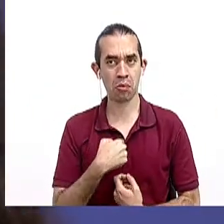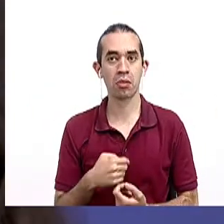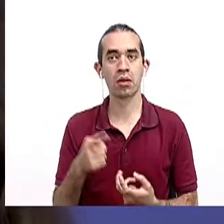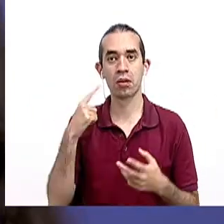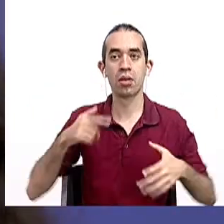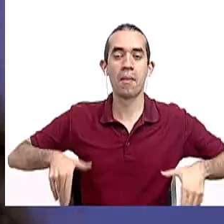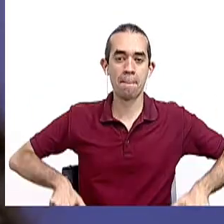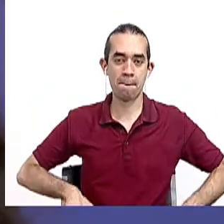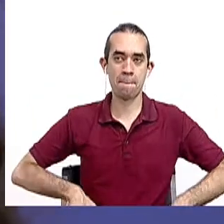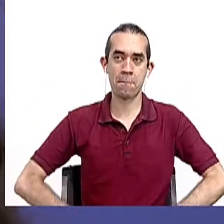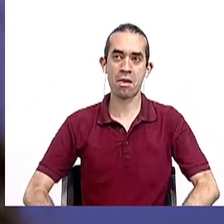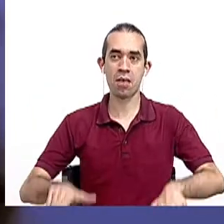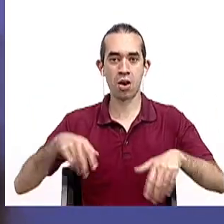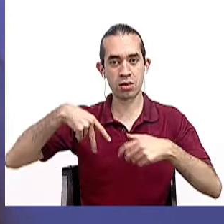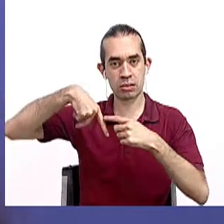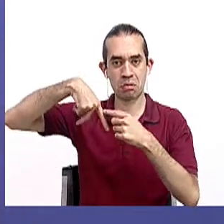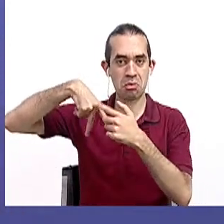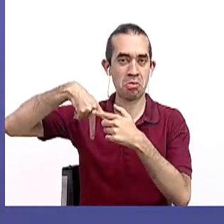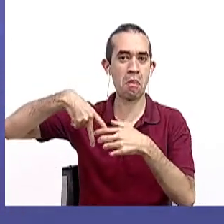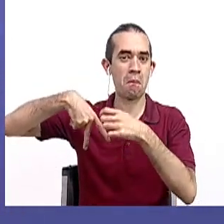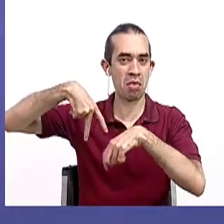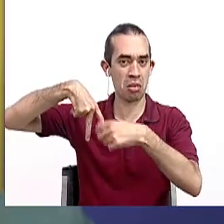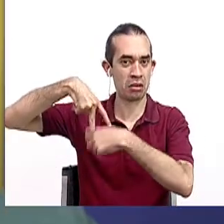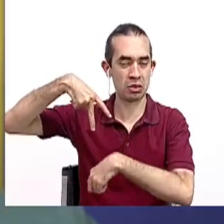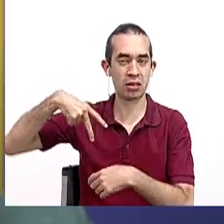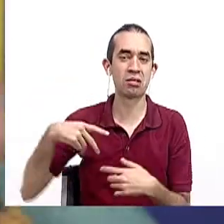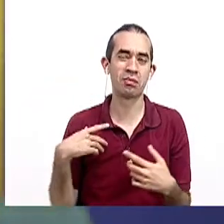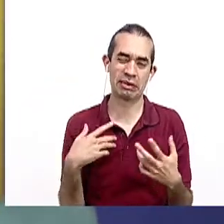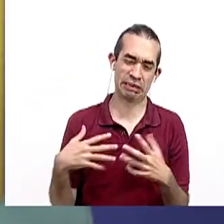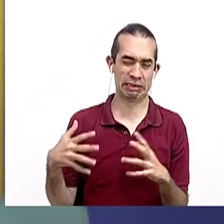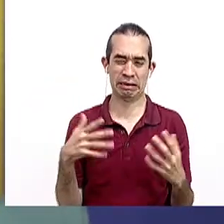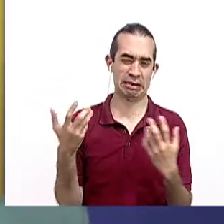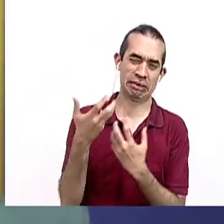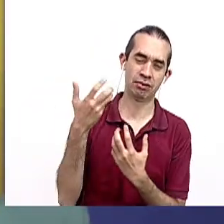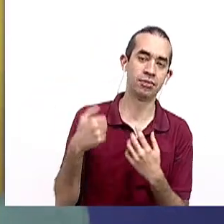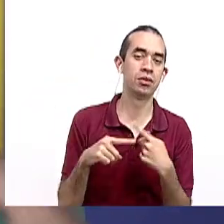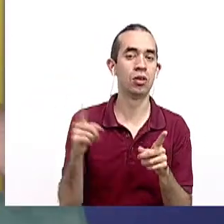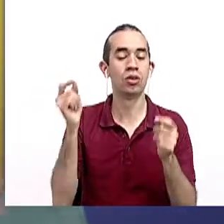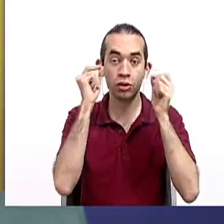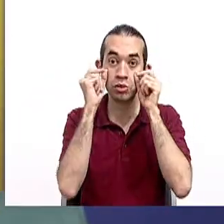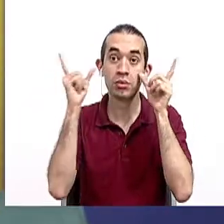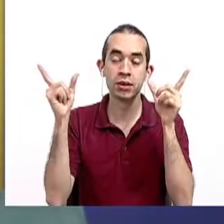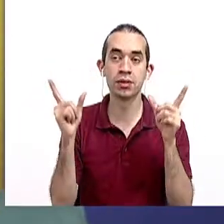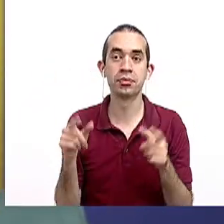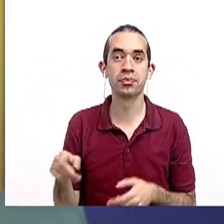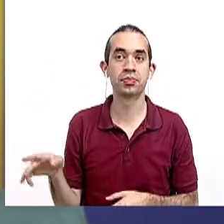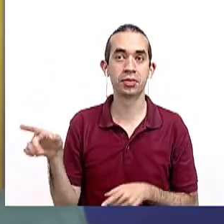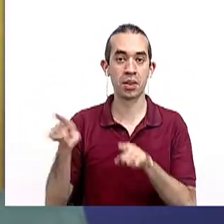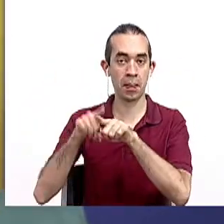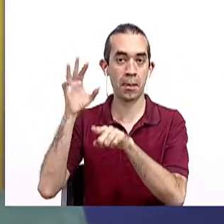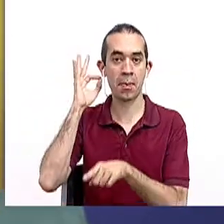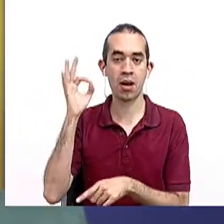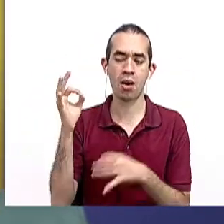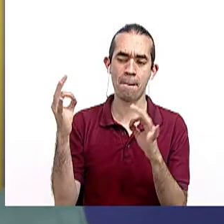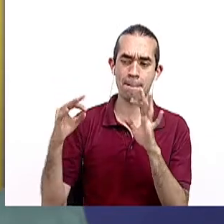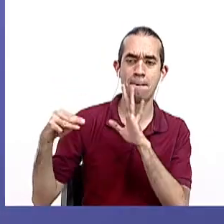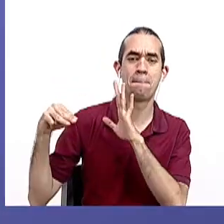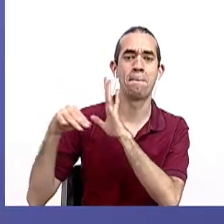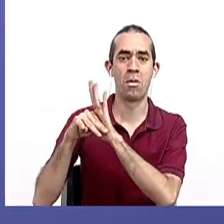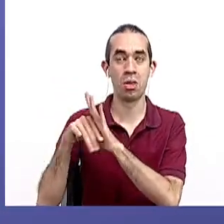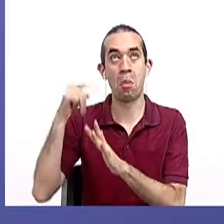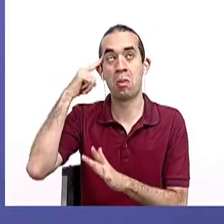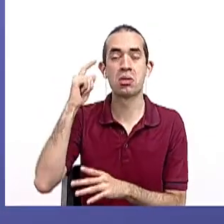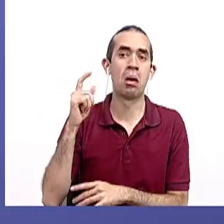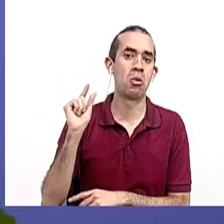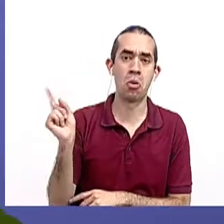pants, well, maybe not so much. But I am surprised. She has more style than I thought.